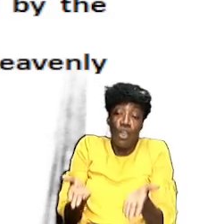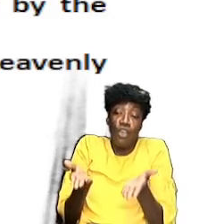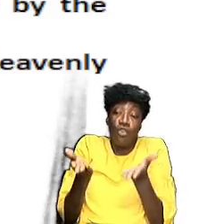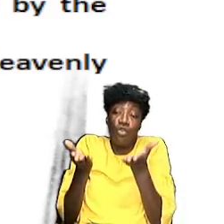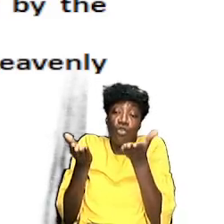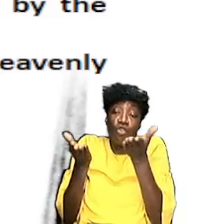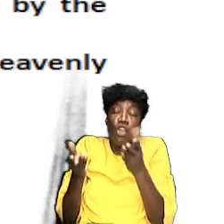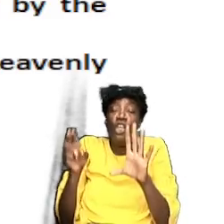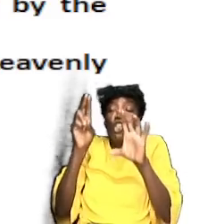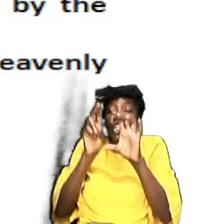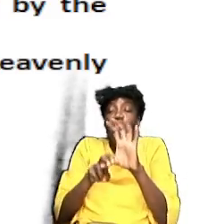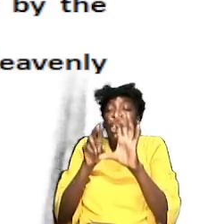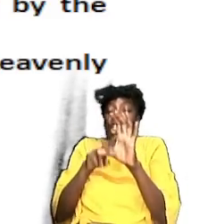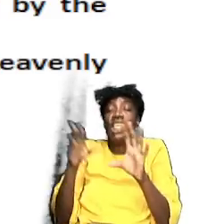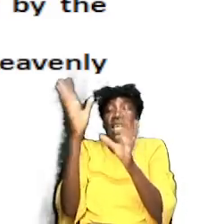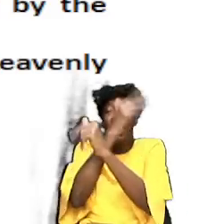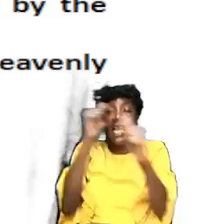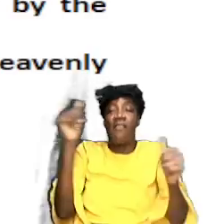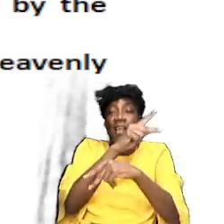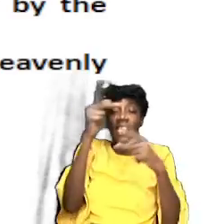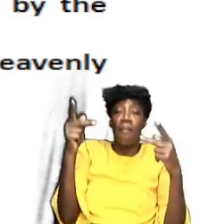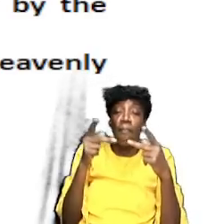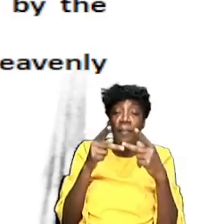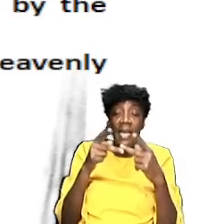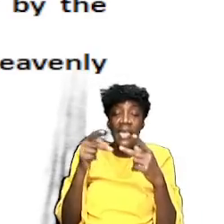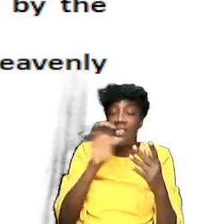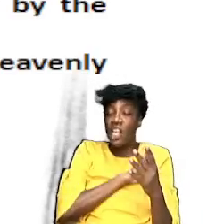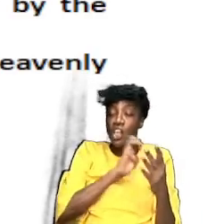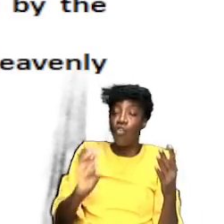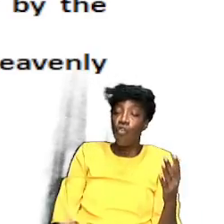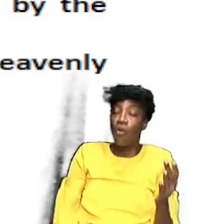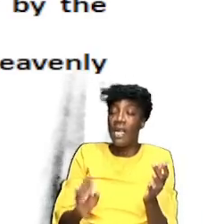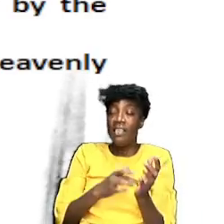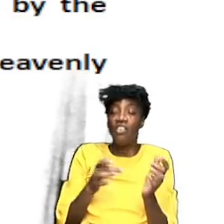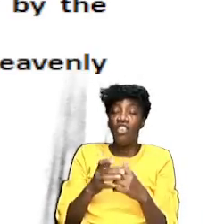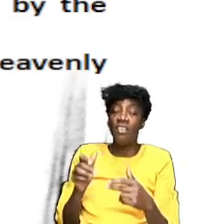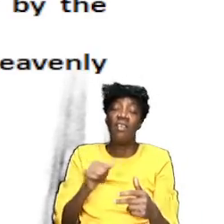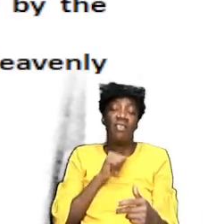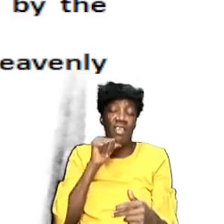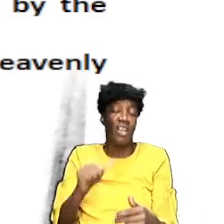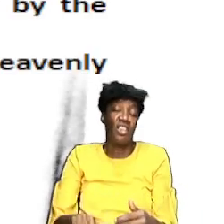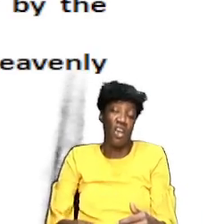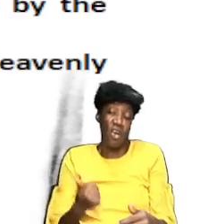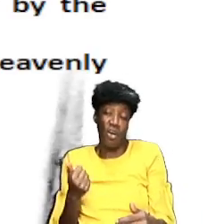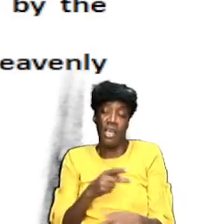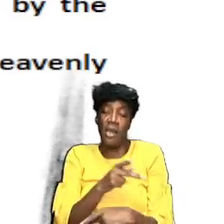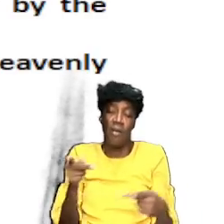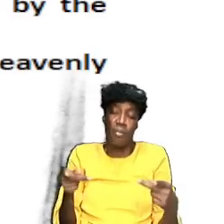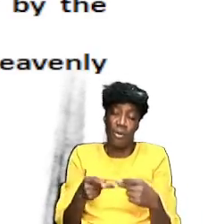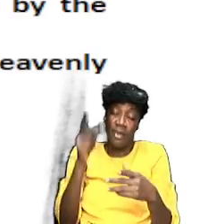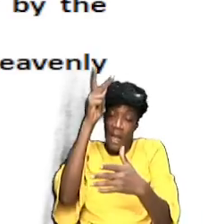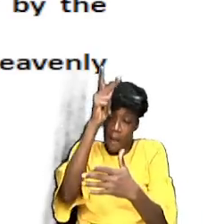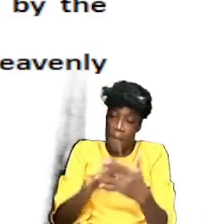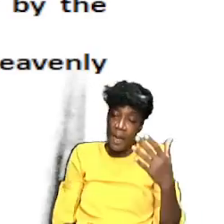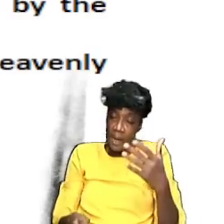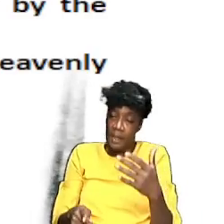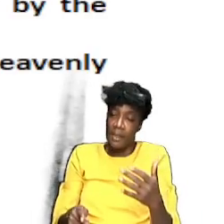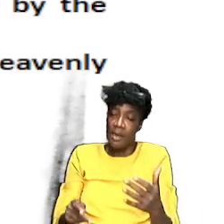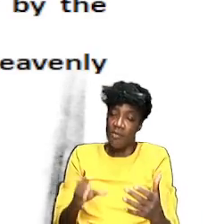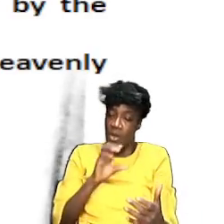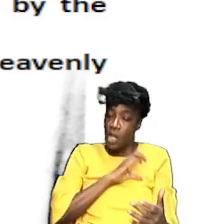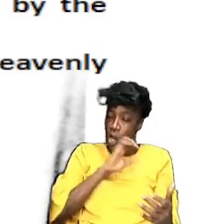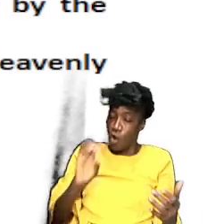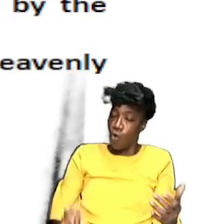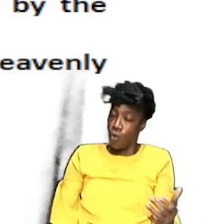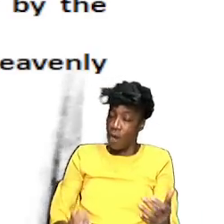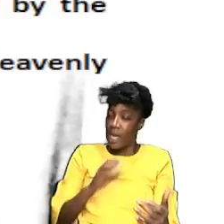in heavenly places in Christ Jesus. Amen. You're not an ordinary person when you're a part of the body of Christ. In